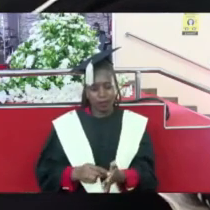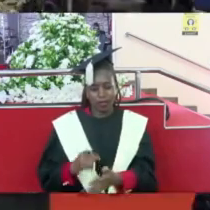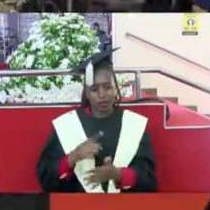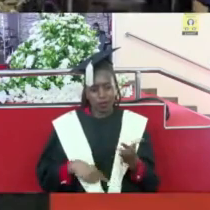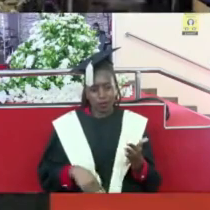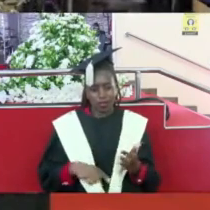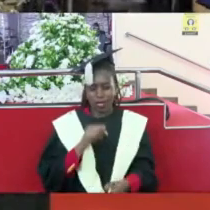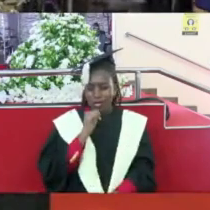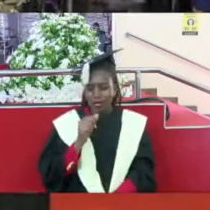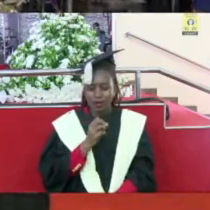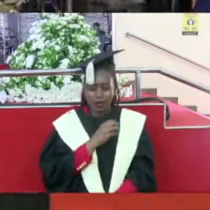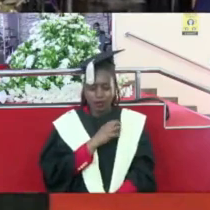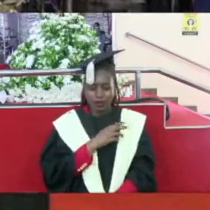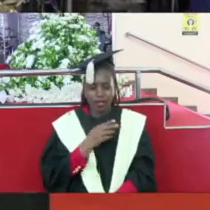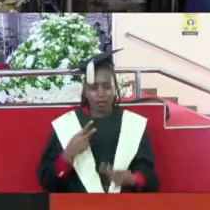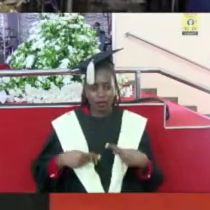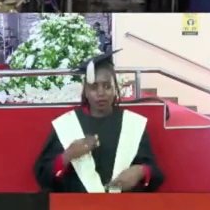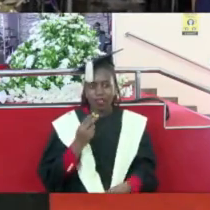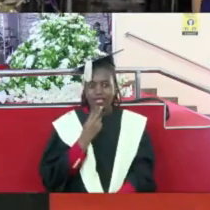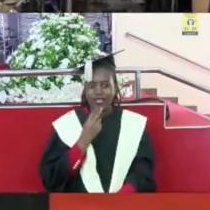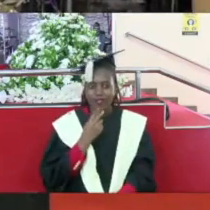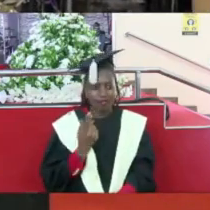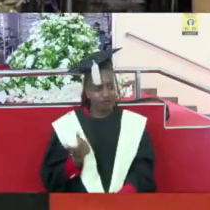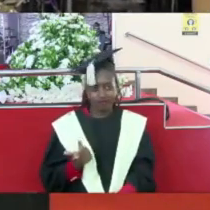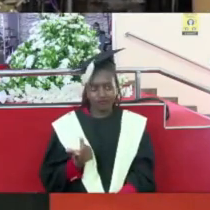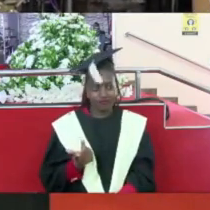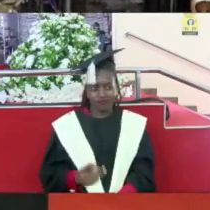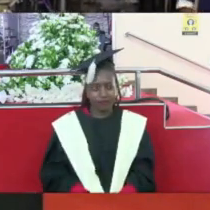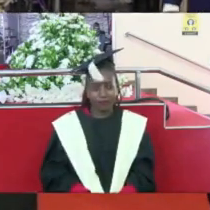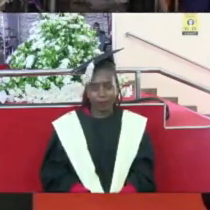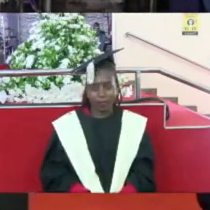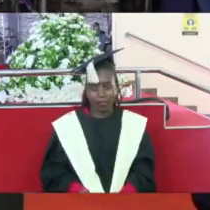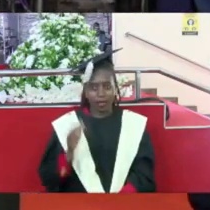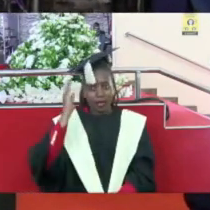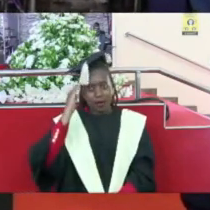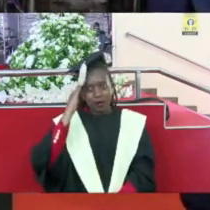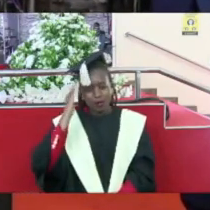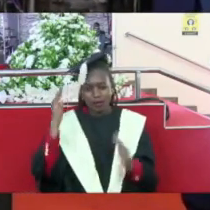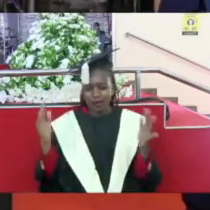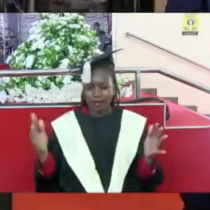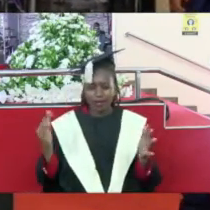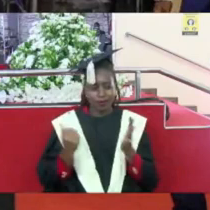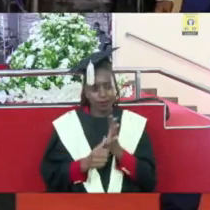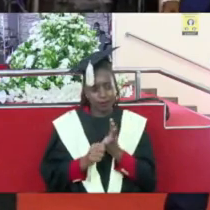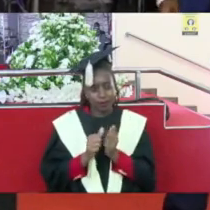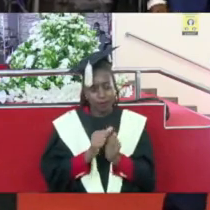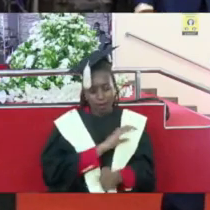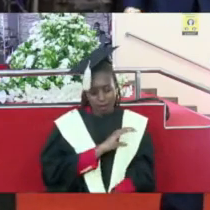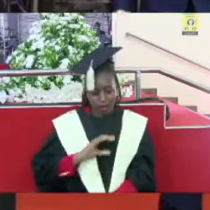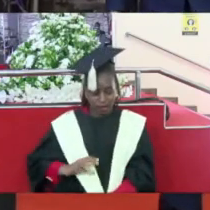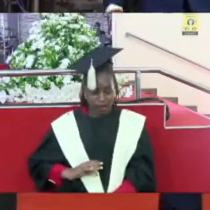did not feel like being laughed at is something to worry him. Unajua shida kubwa ya Wakristo. Because as Christians, kwa